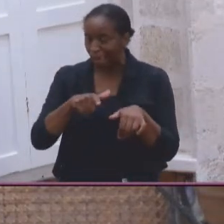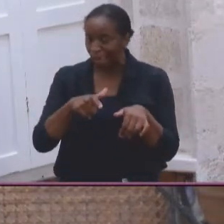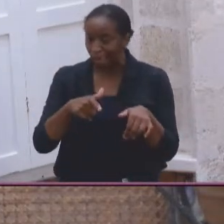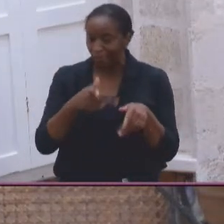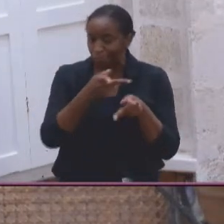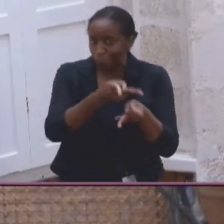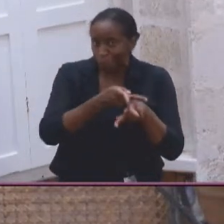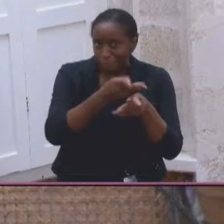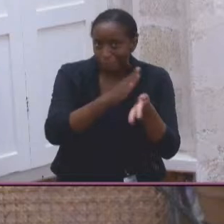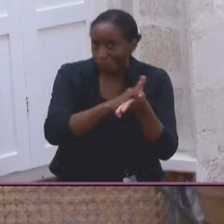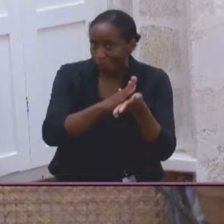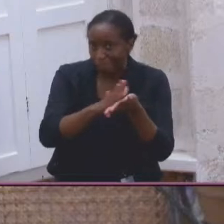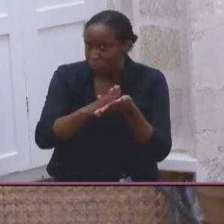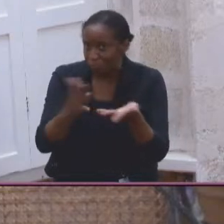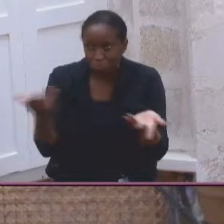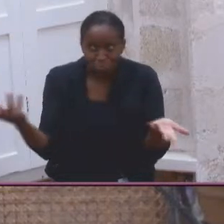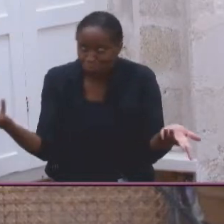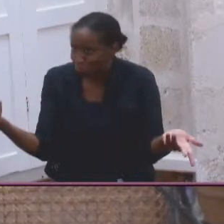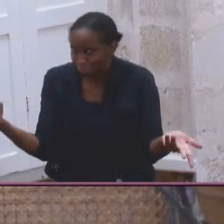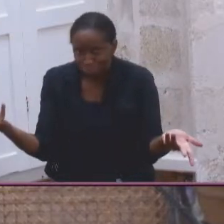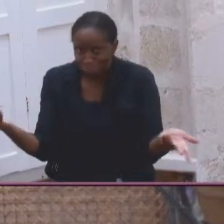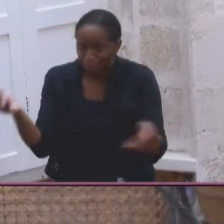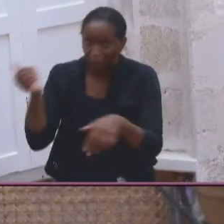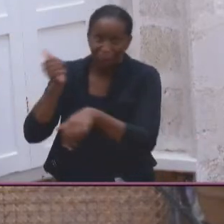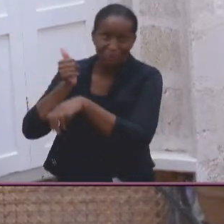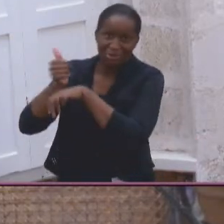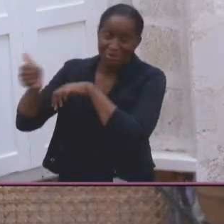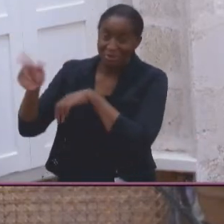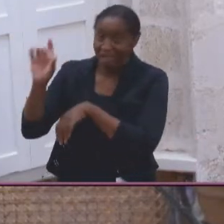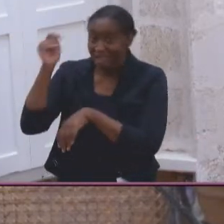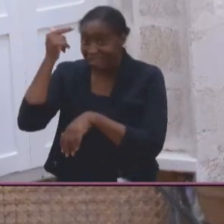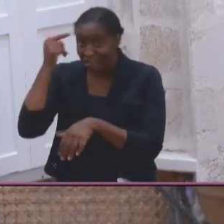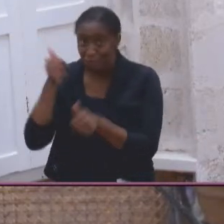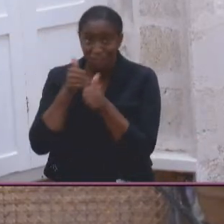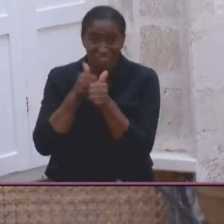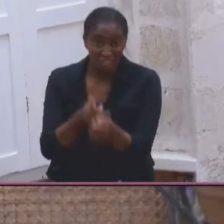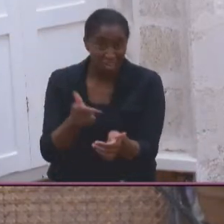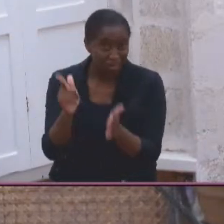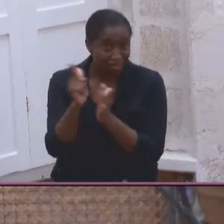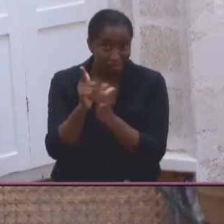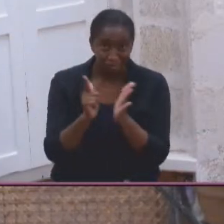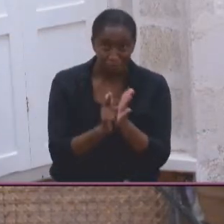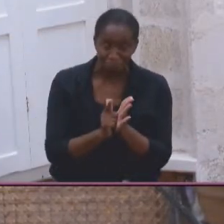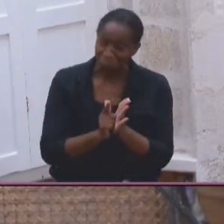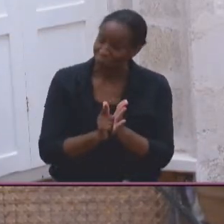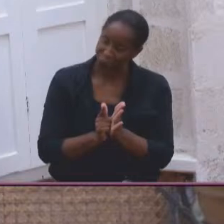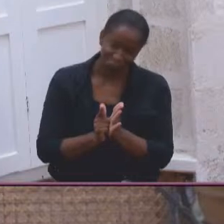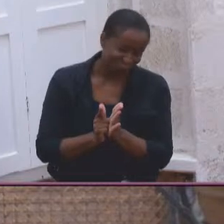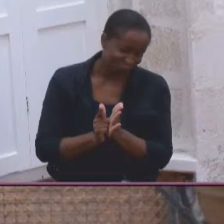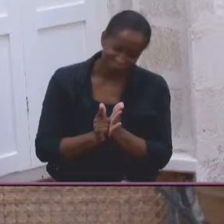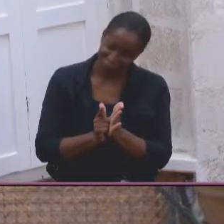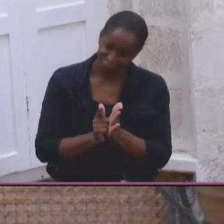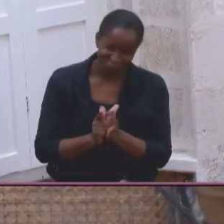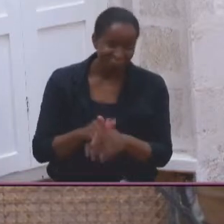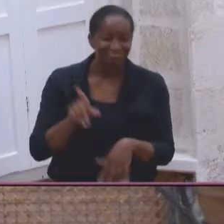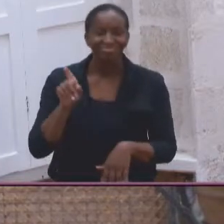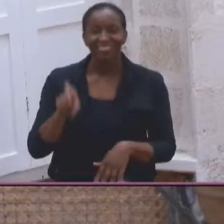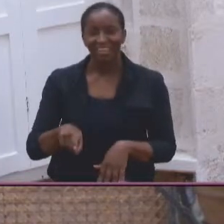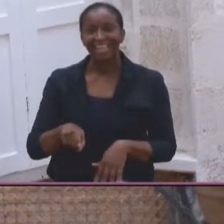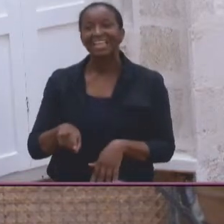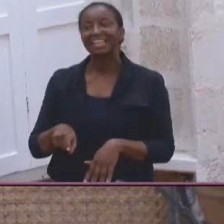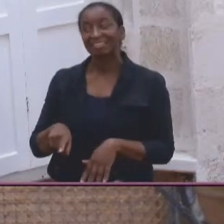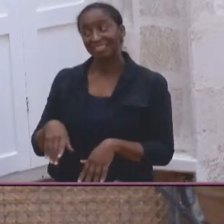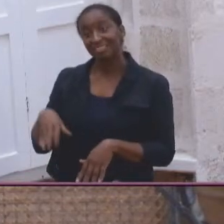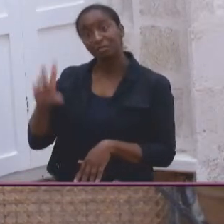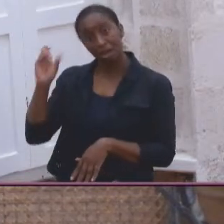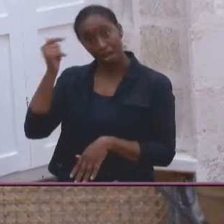chief person offending the legislation. So you need to have a focus on the government as well in